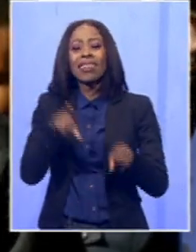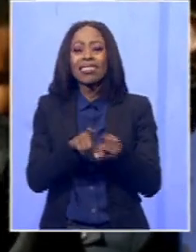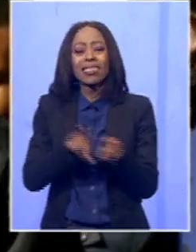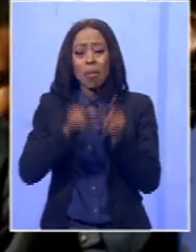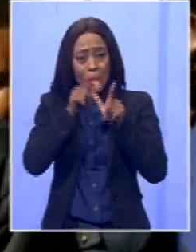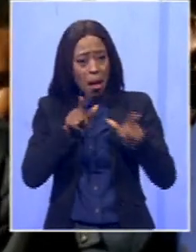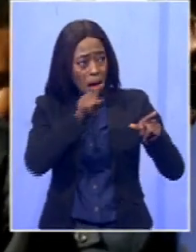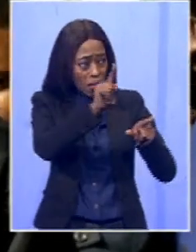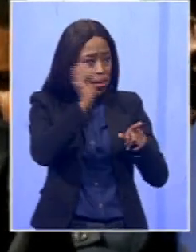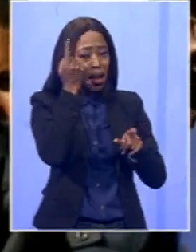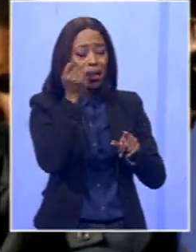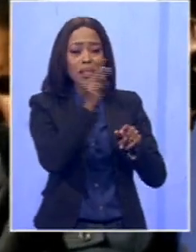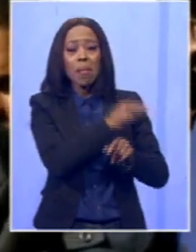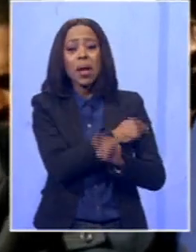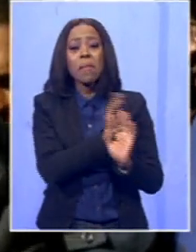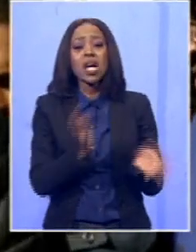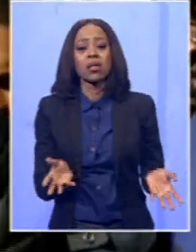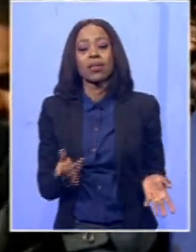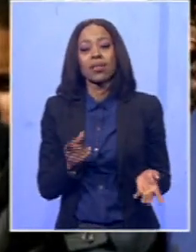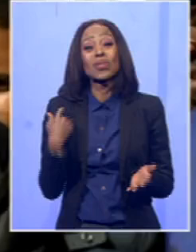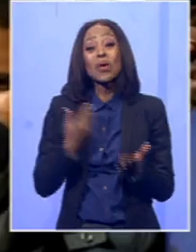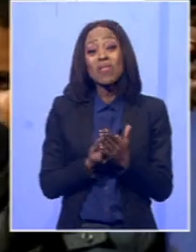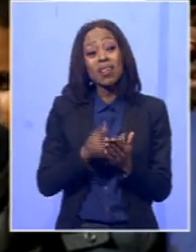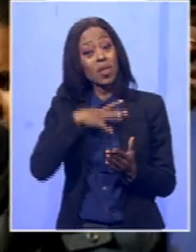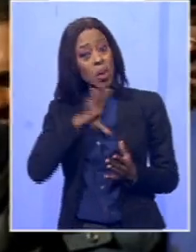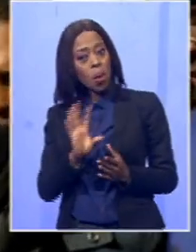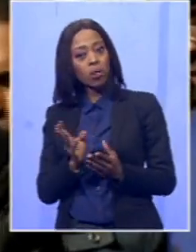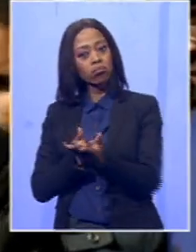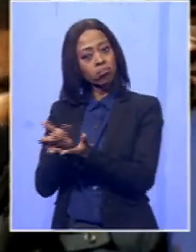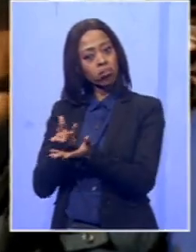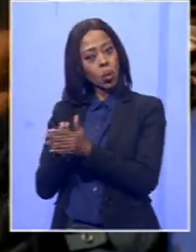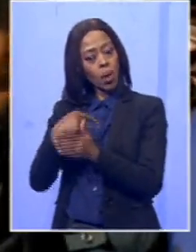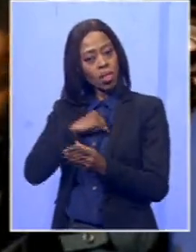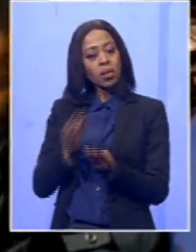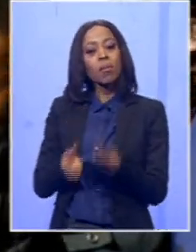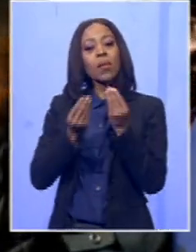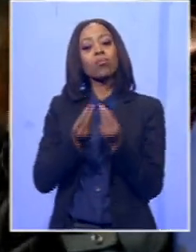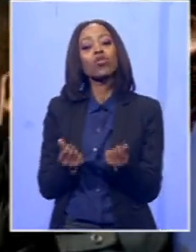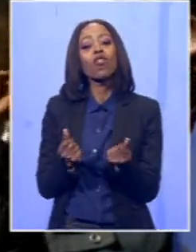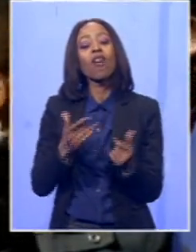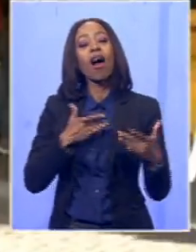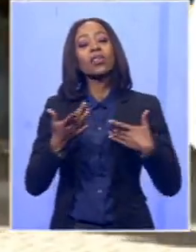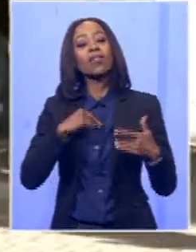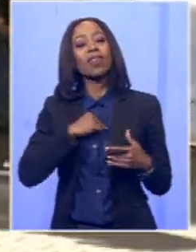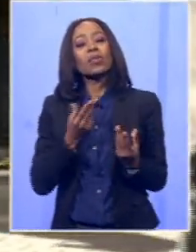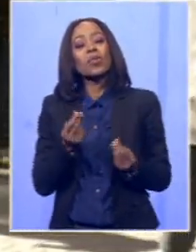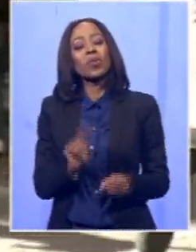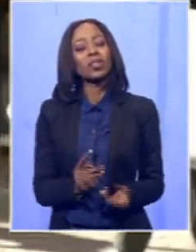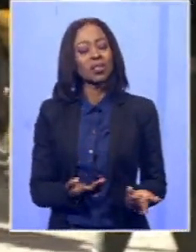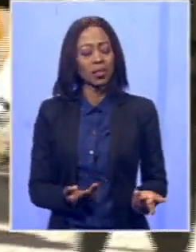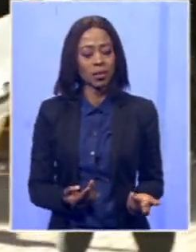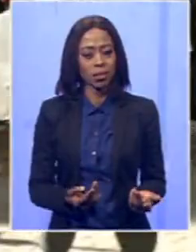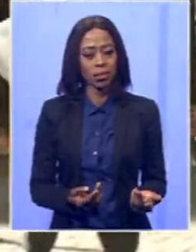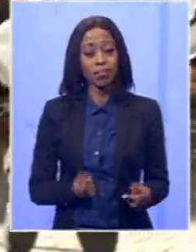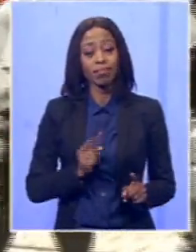only language that CUT management understand of striking. Because if they don't want to engage with us or solve student matters, then there's nothing that we can do. Former